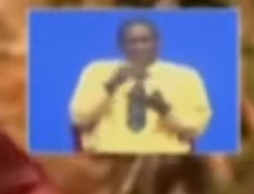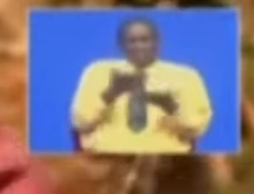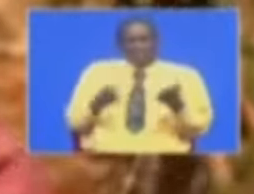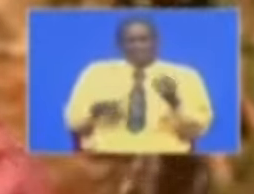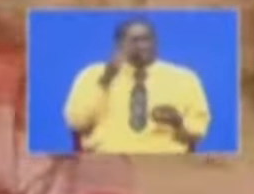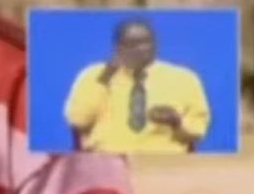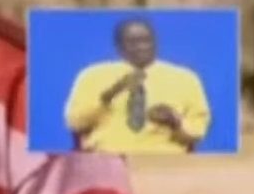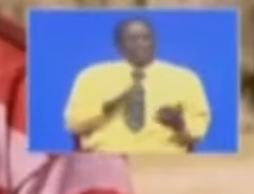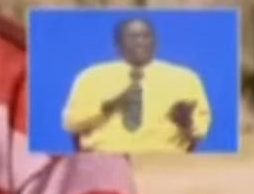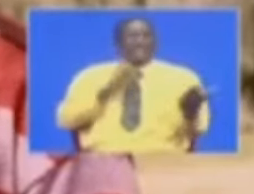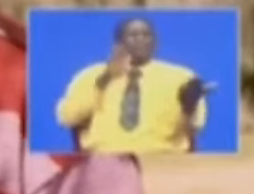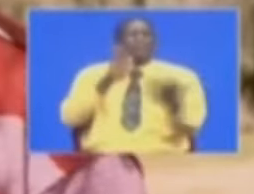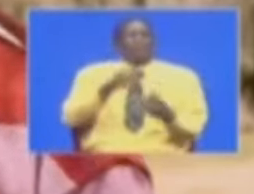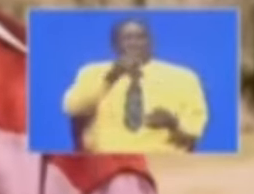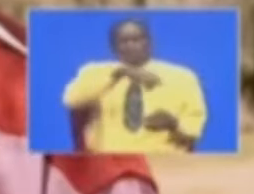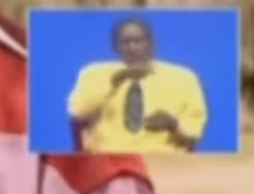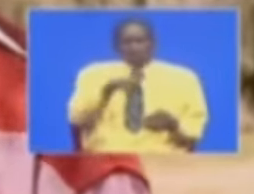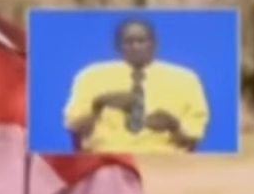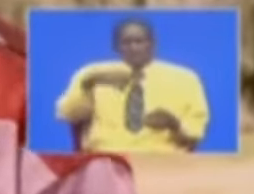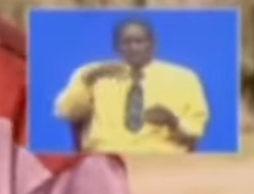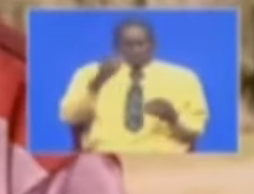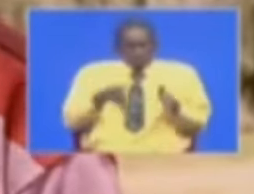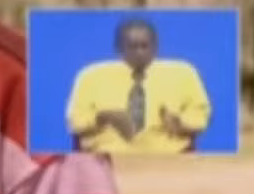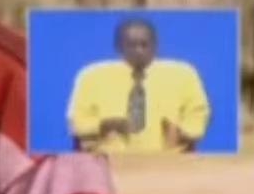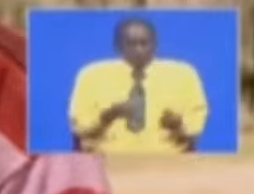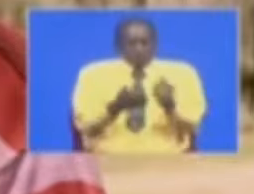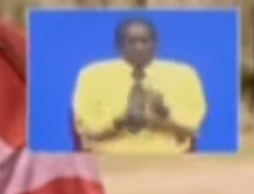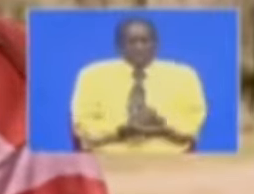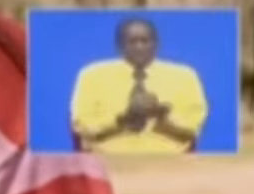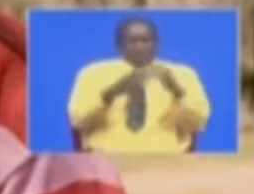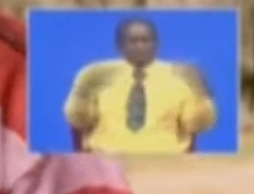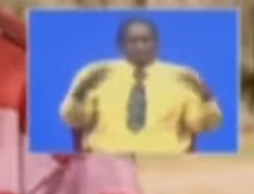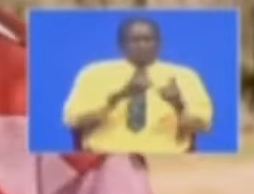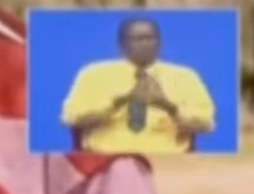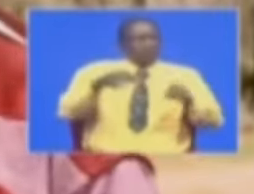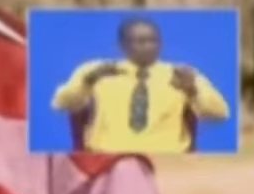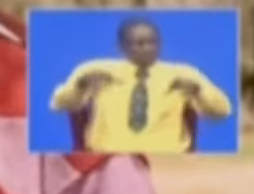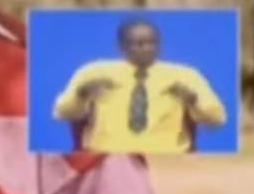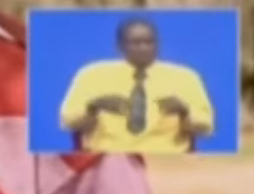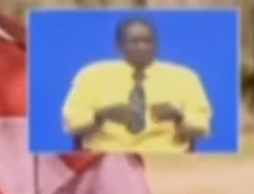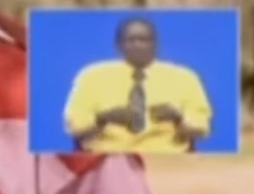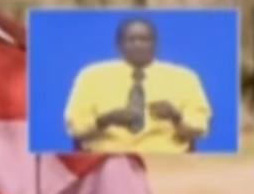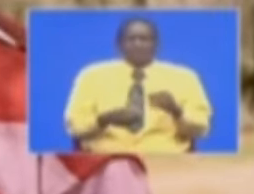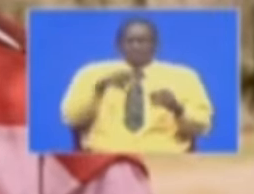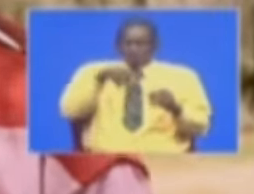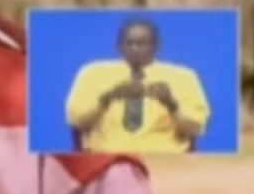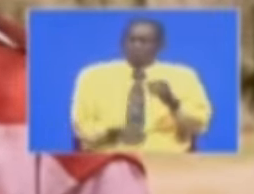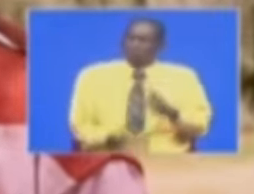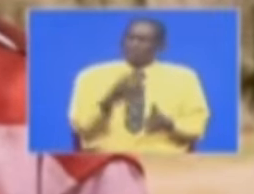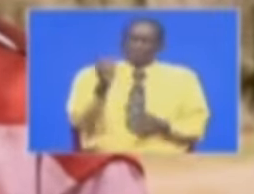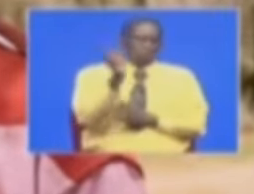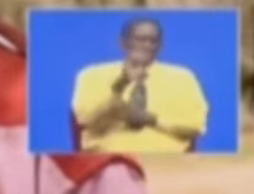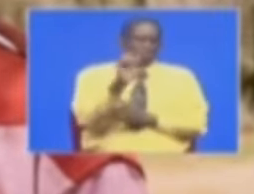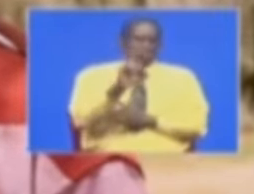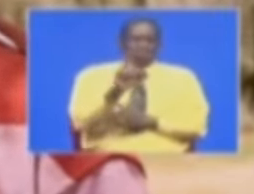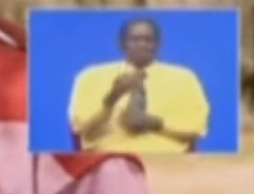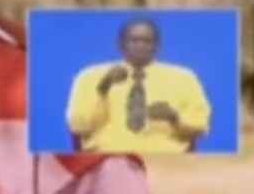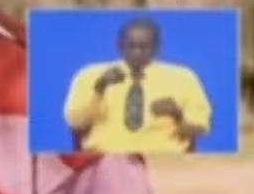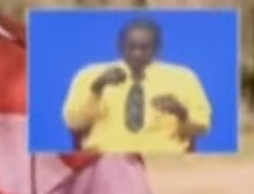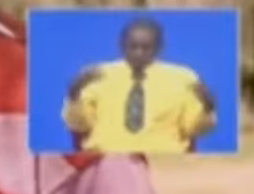overcome. The right intervention for this community is not agriculture. Crop production, that is. No. With this